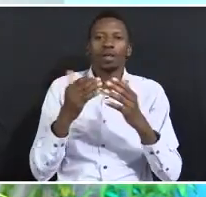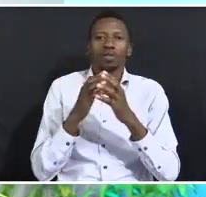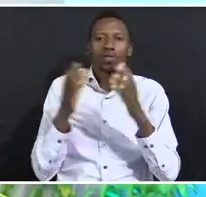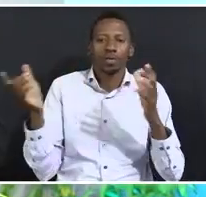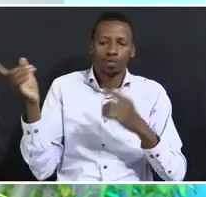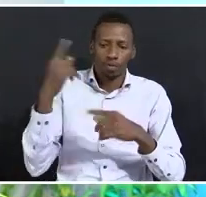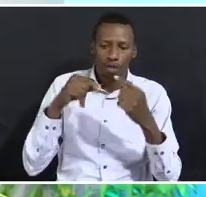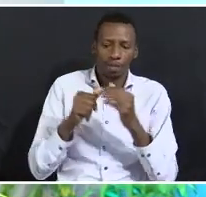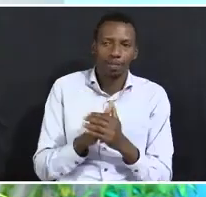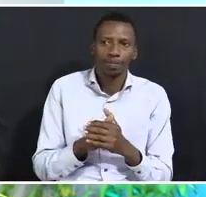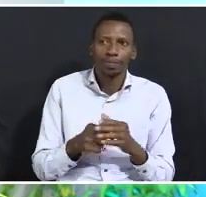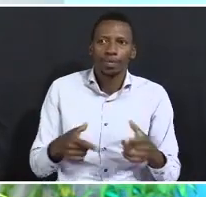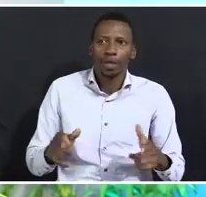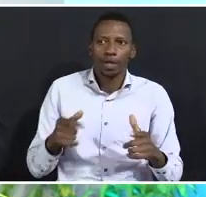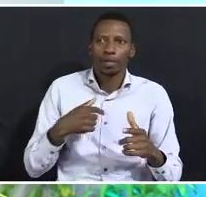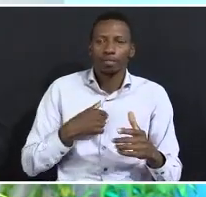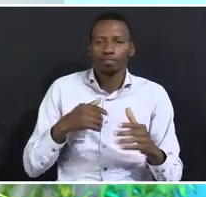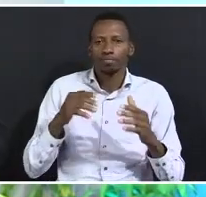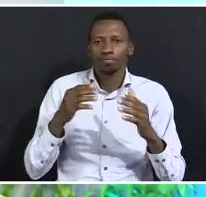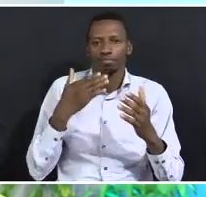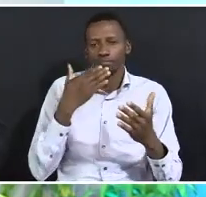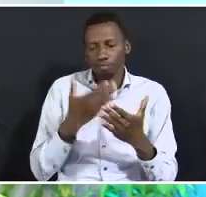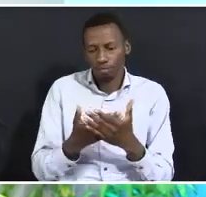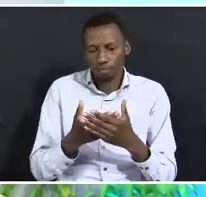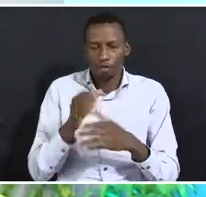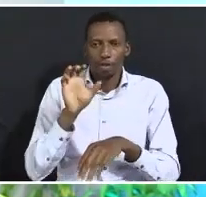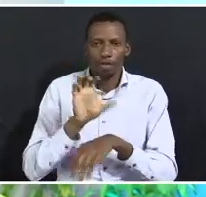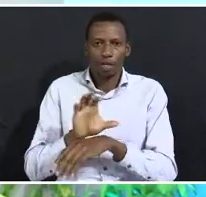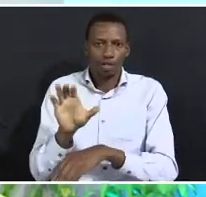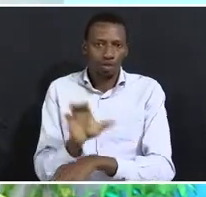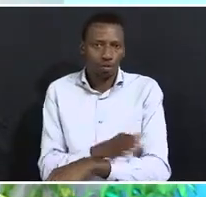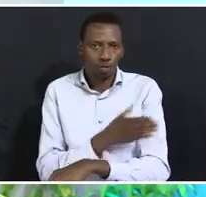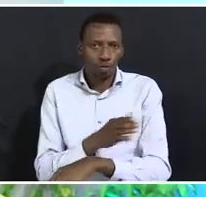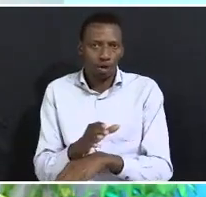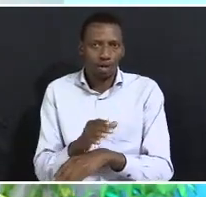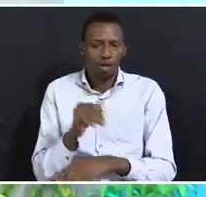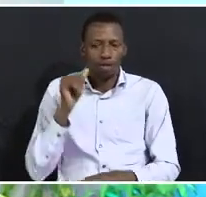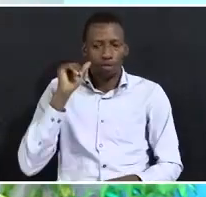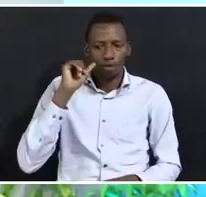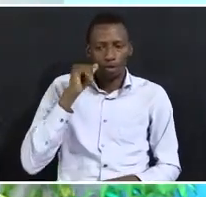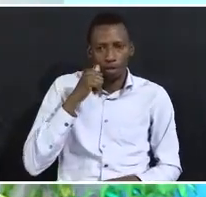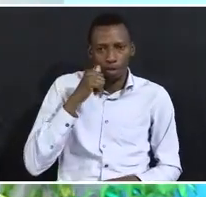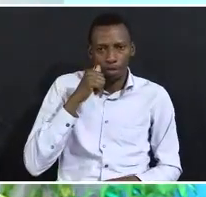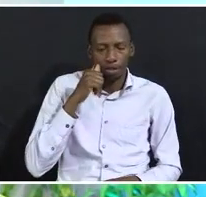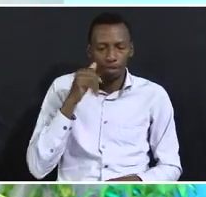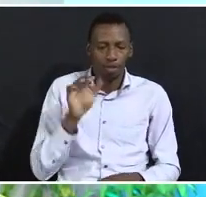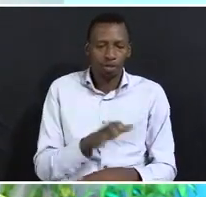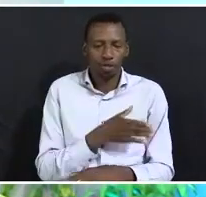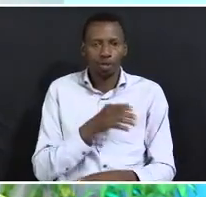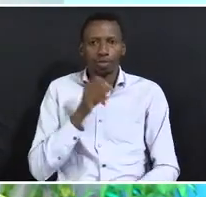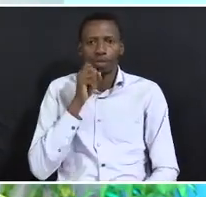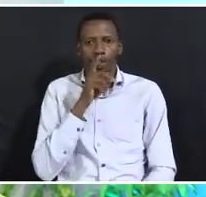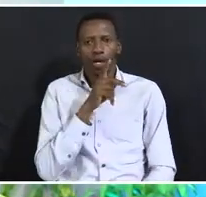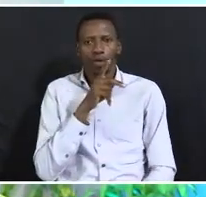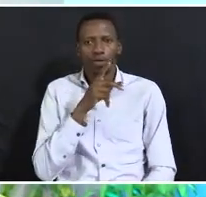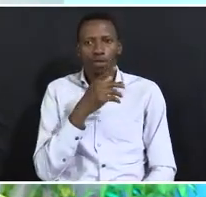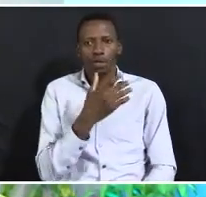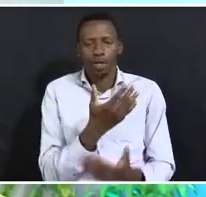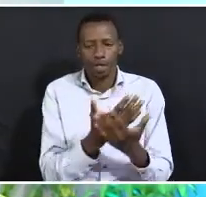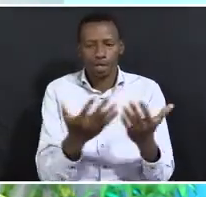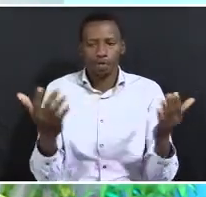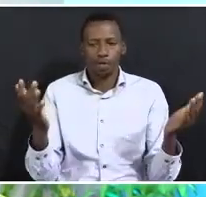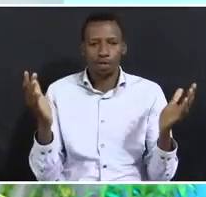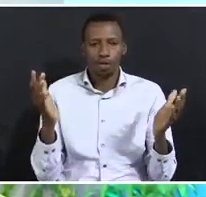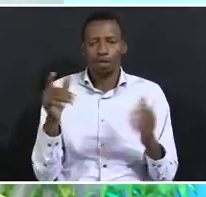Allow me to appreciate the church choir for their wonderful song, Shout the Walls of Zion. I think you've made my